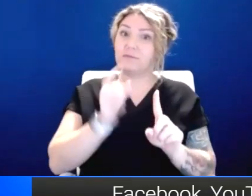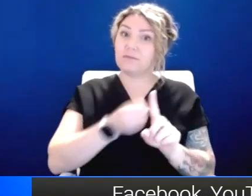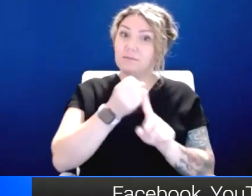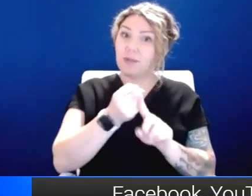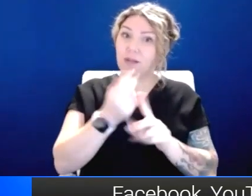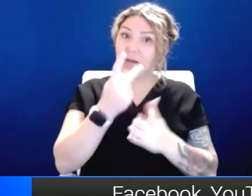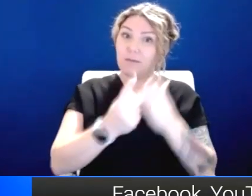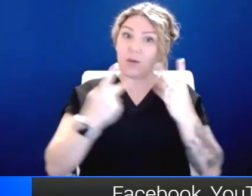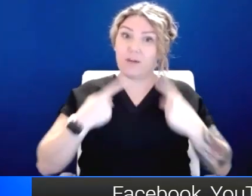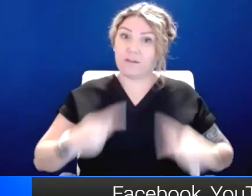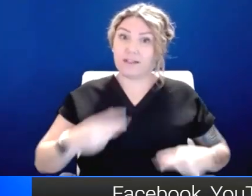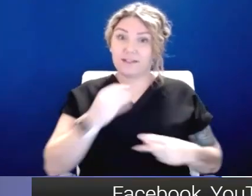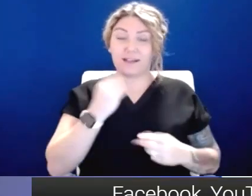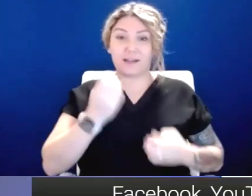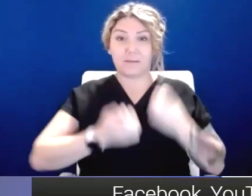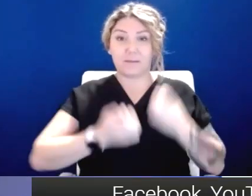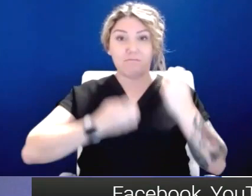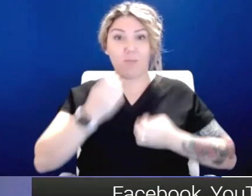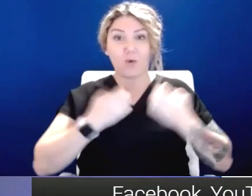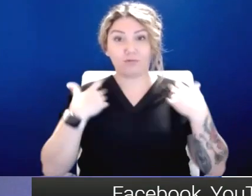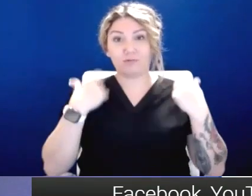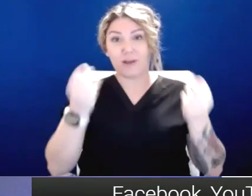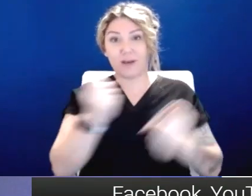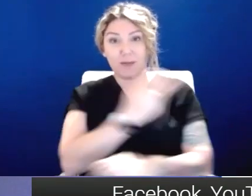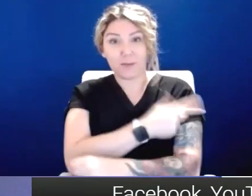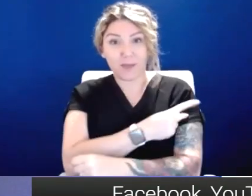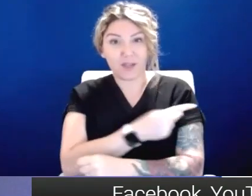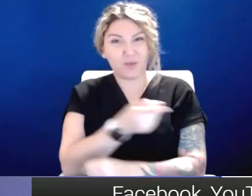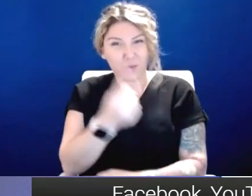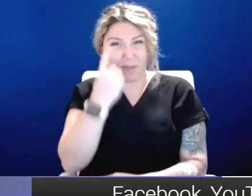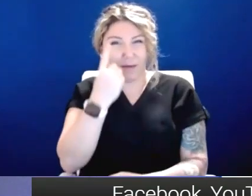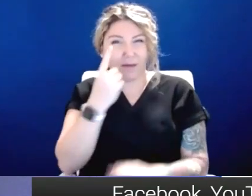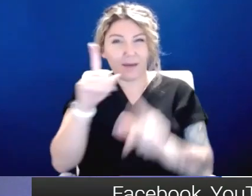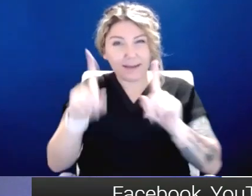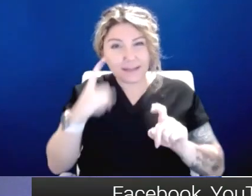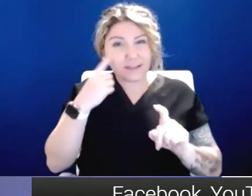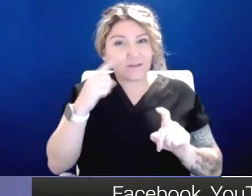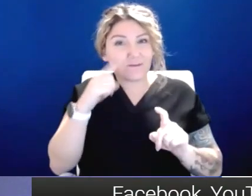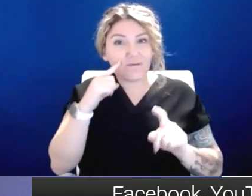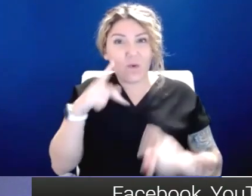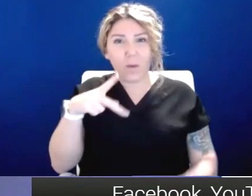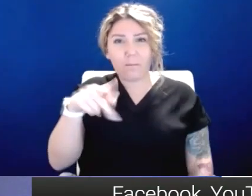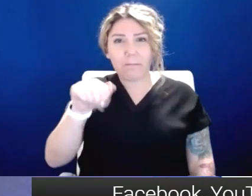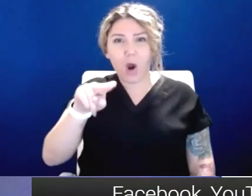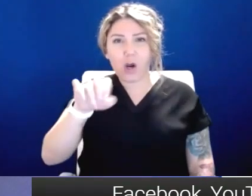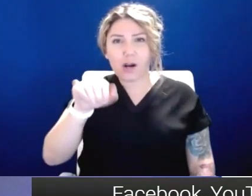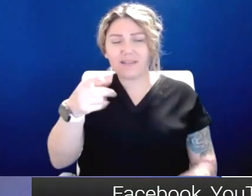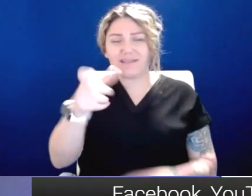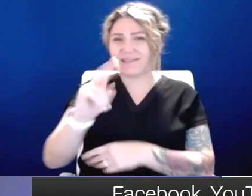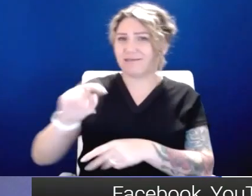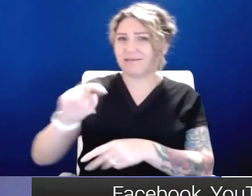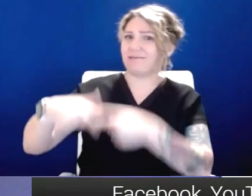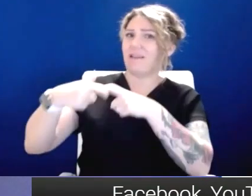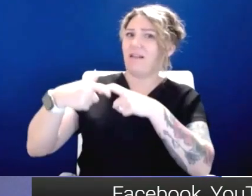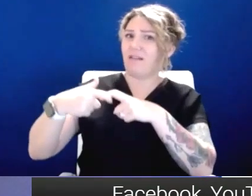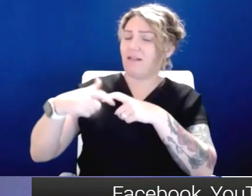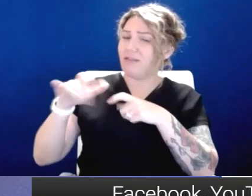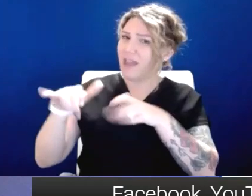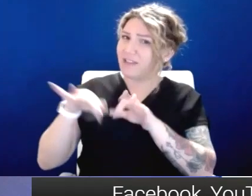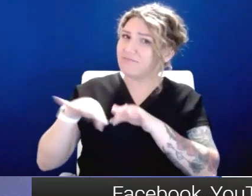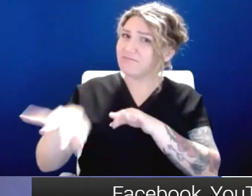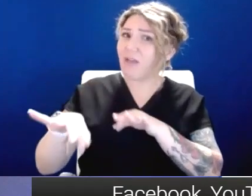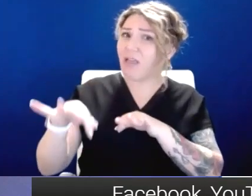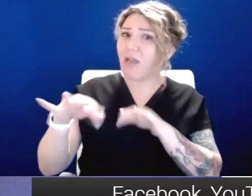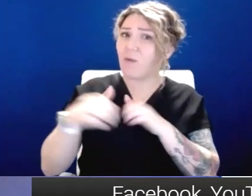and emotional health of our patients. Do you think people getting tested for Parkinson's were held off? Did that delay any with people putting